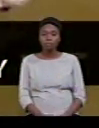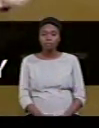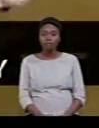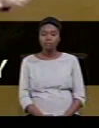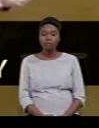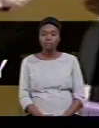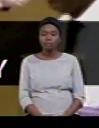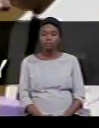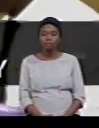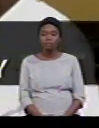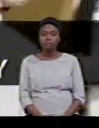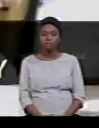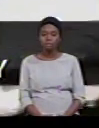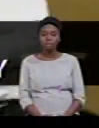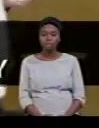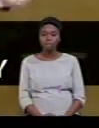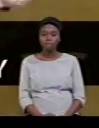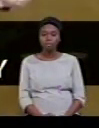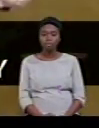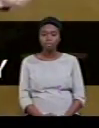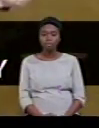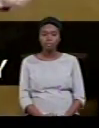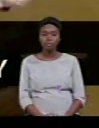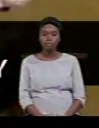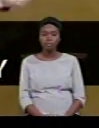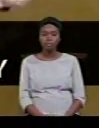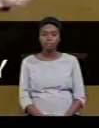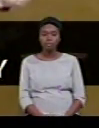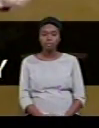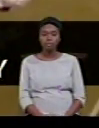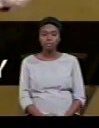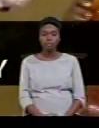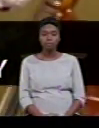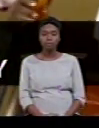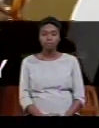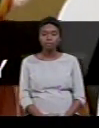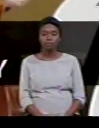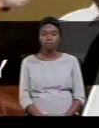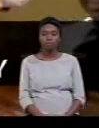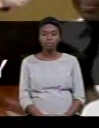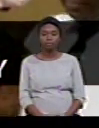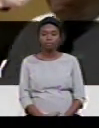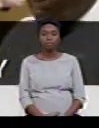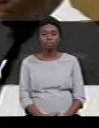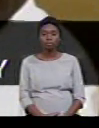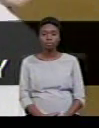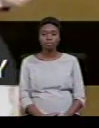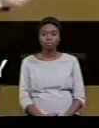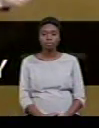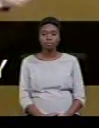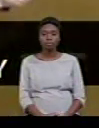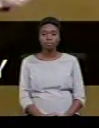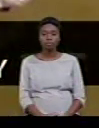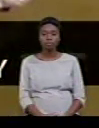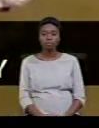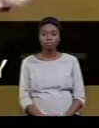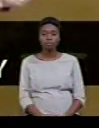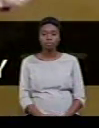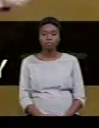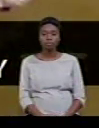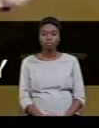all. Singing if my way be clear, praying if the path be